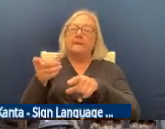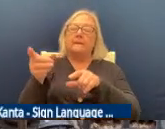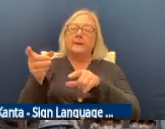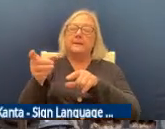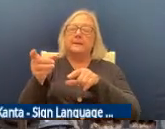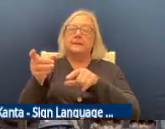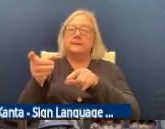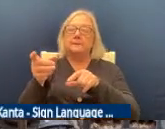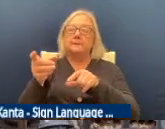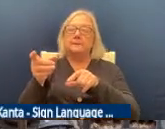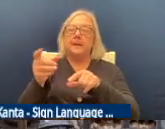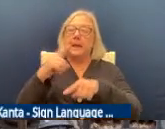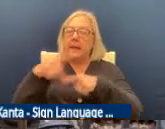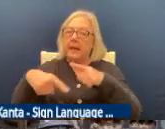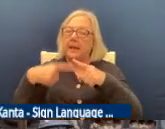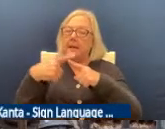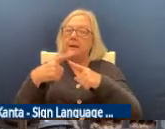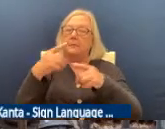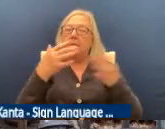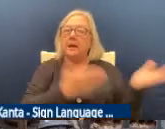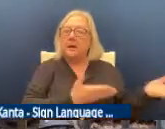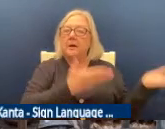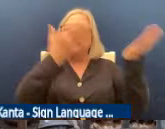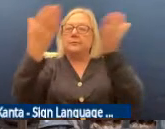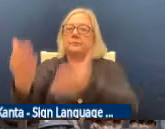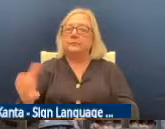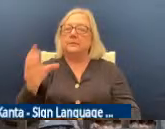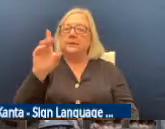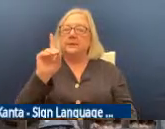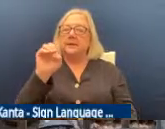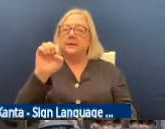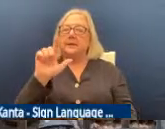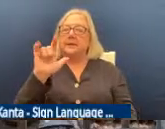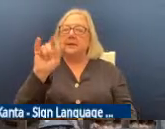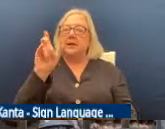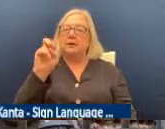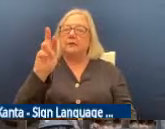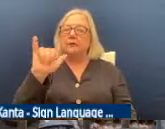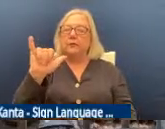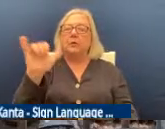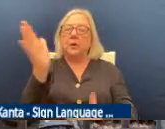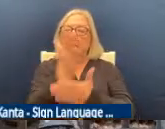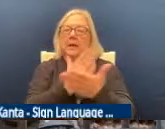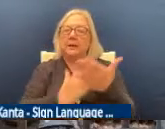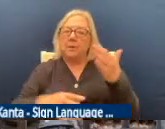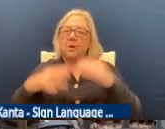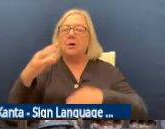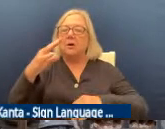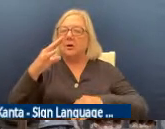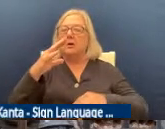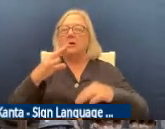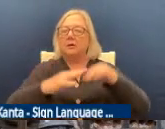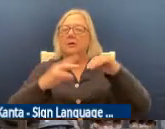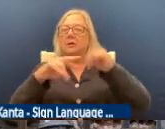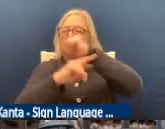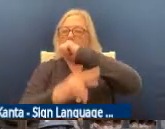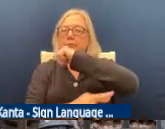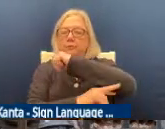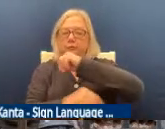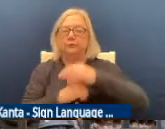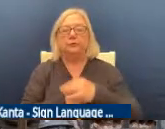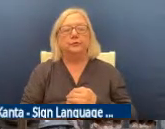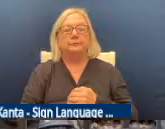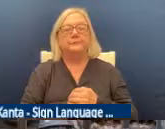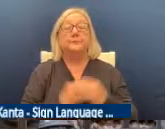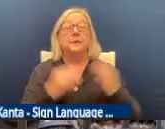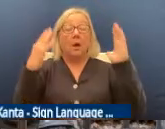coming sooner than later. So we will be hopefully next